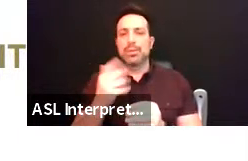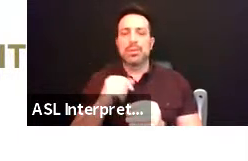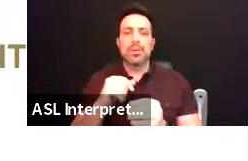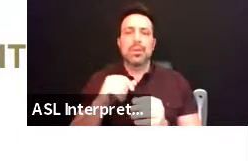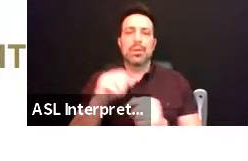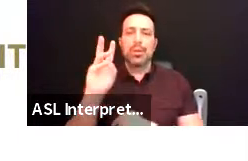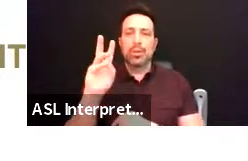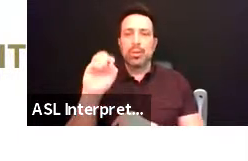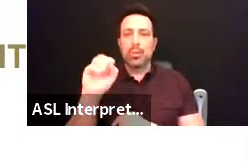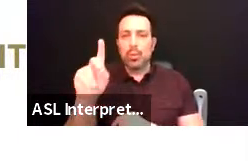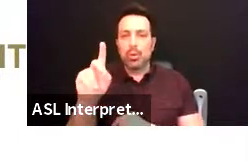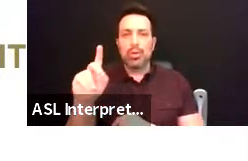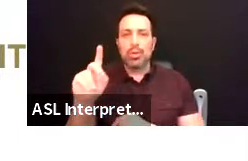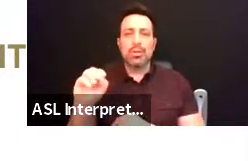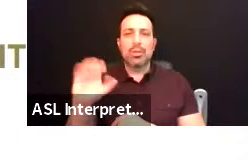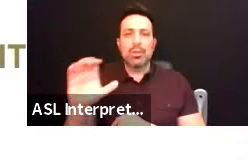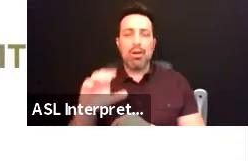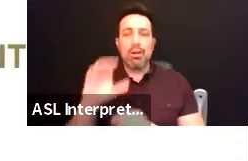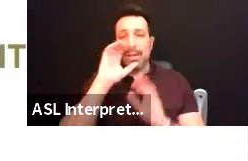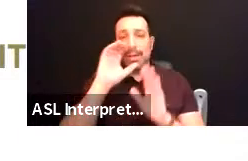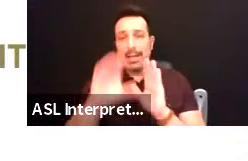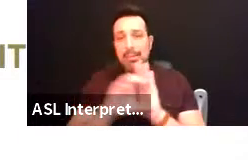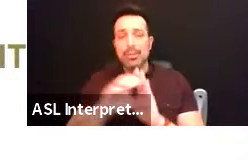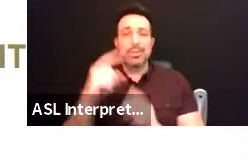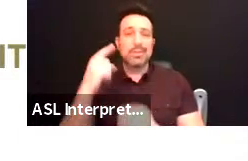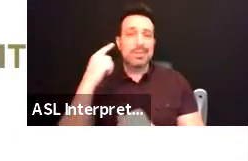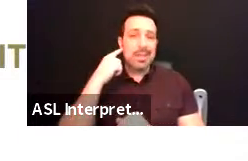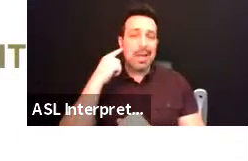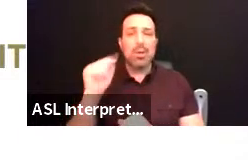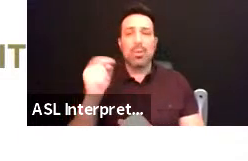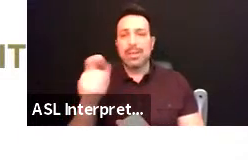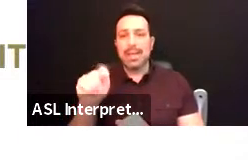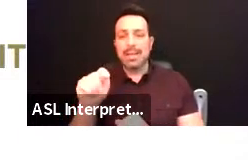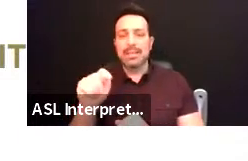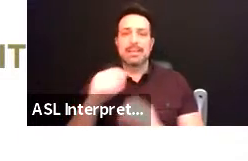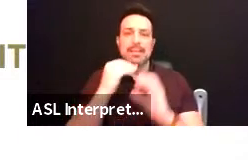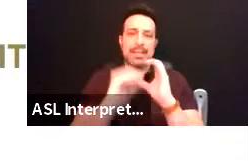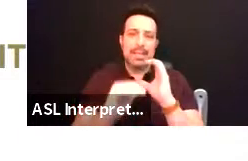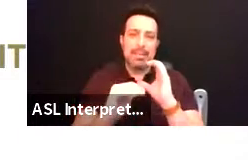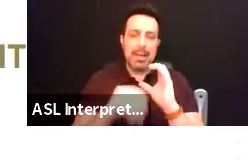words, documents, images, sounds, text, emails.